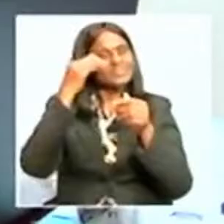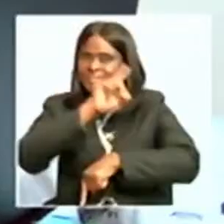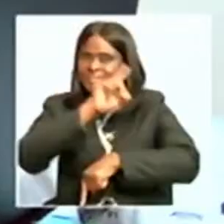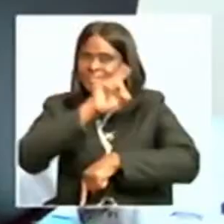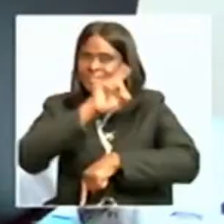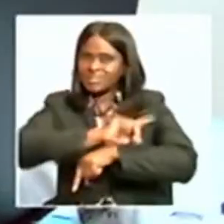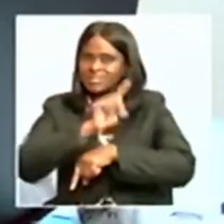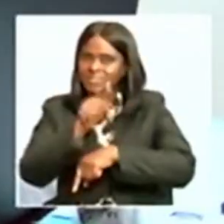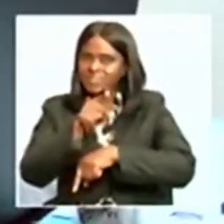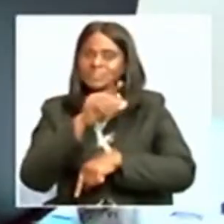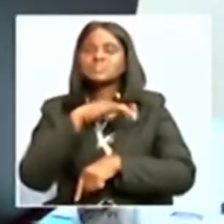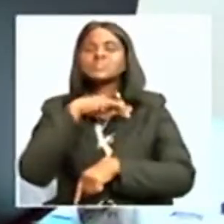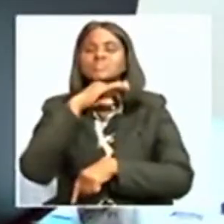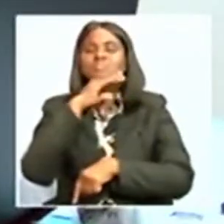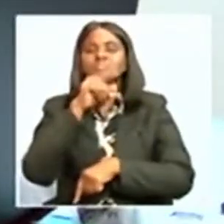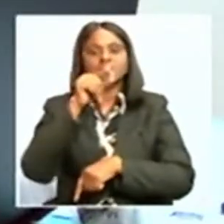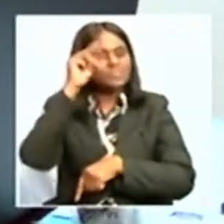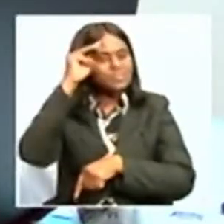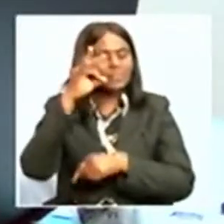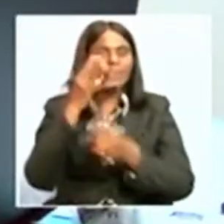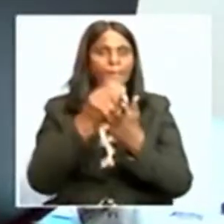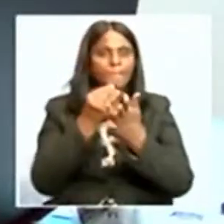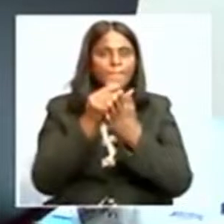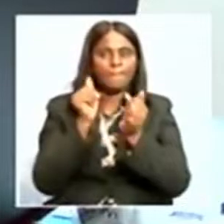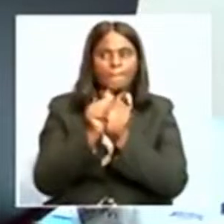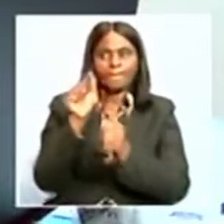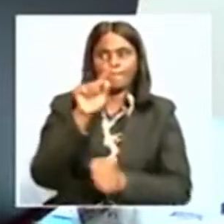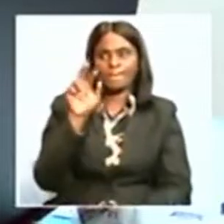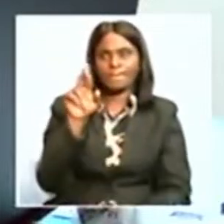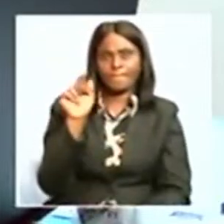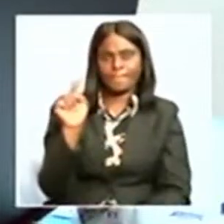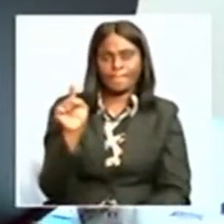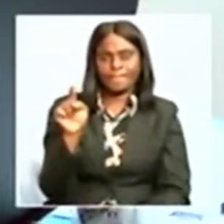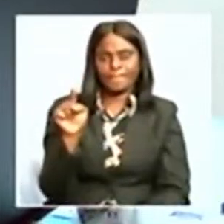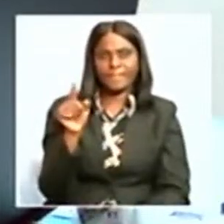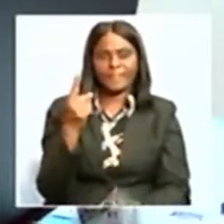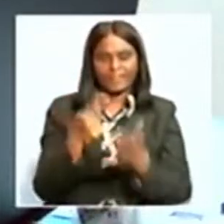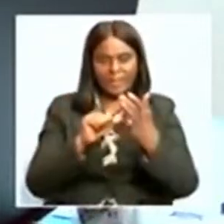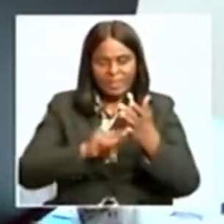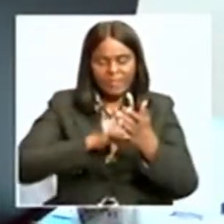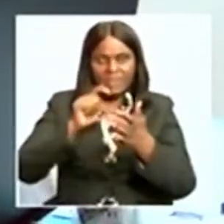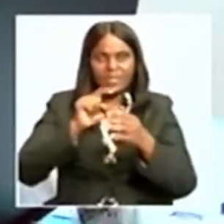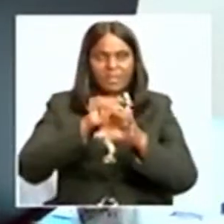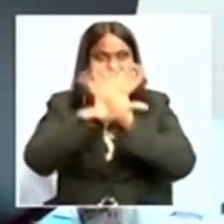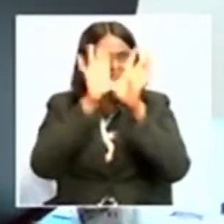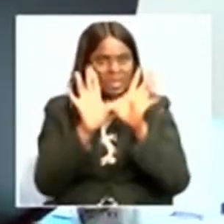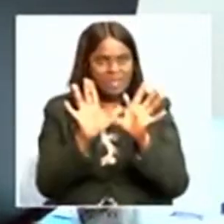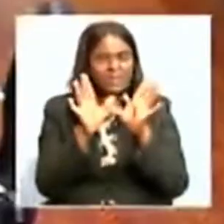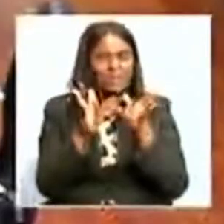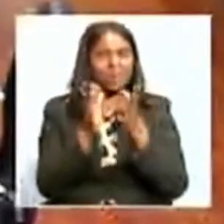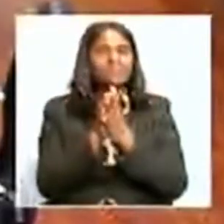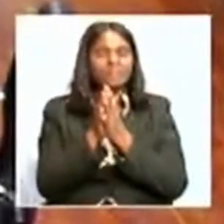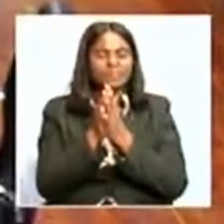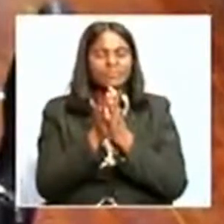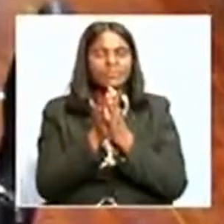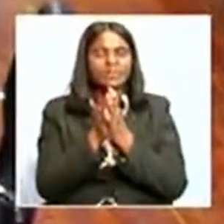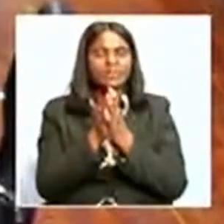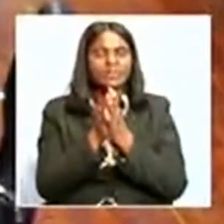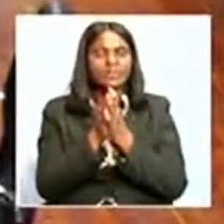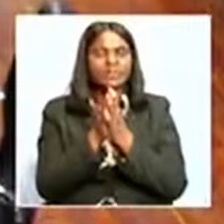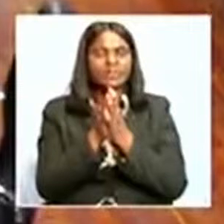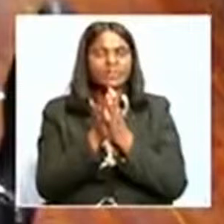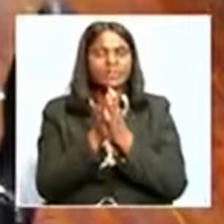are sufficient, Minister of Finance and ZRA. So what we need to do, like honorable members, because these are